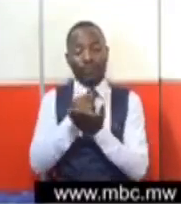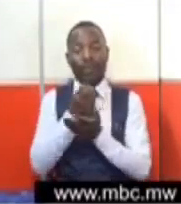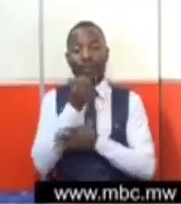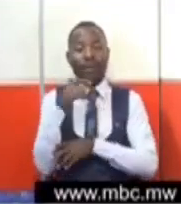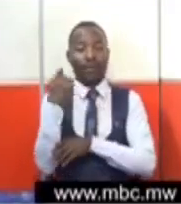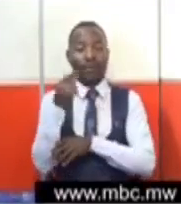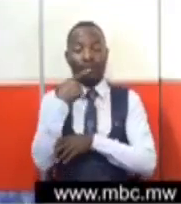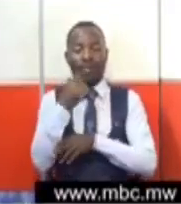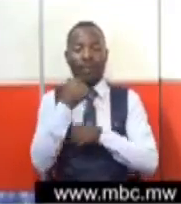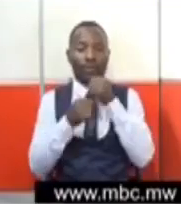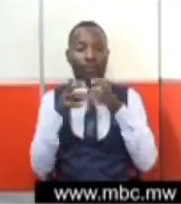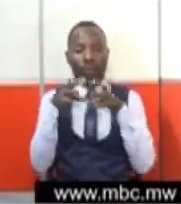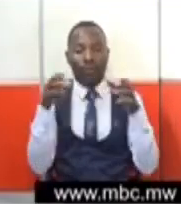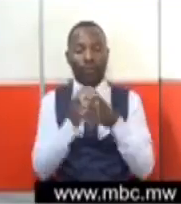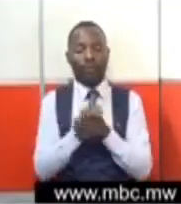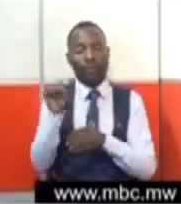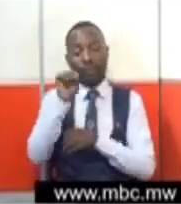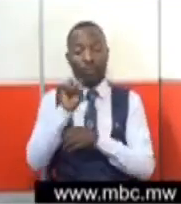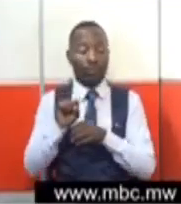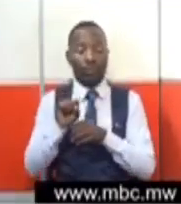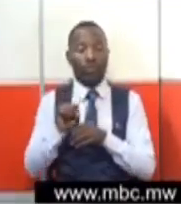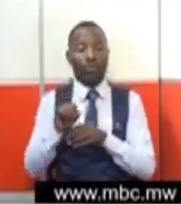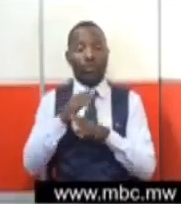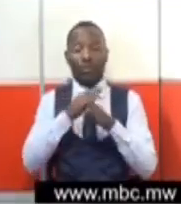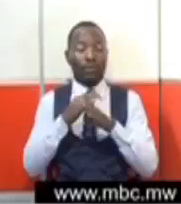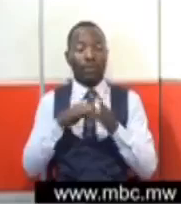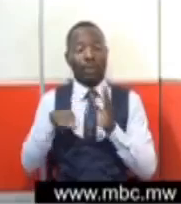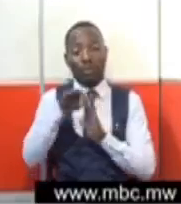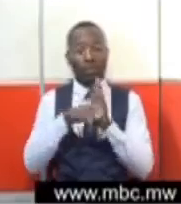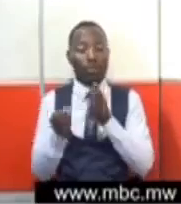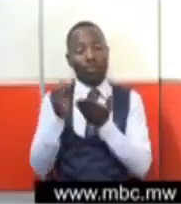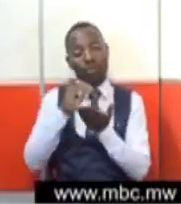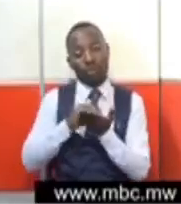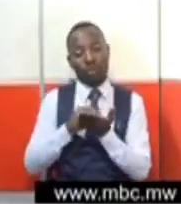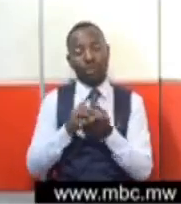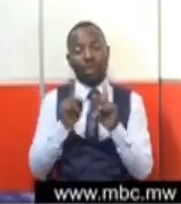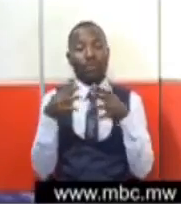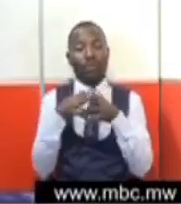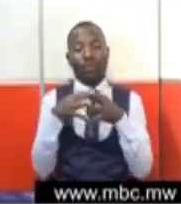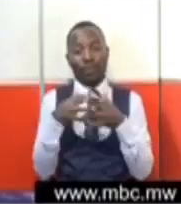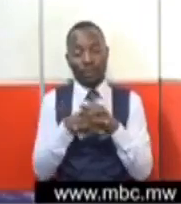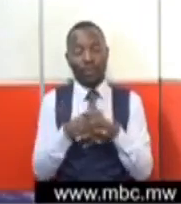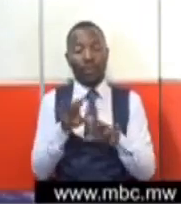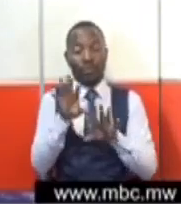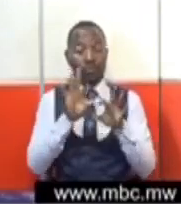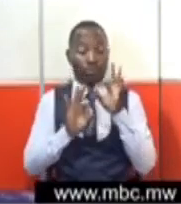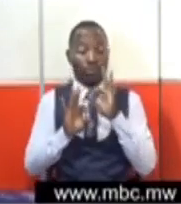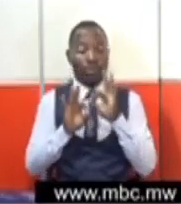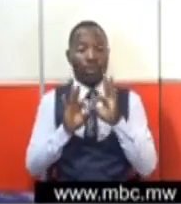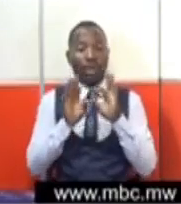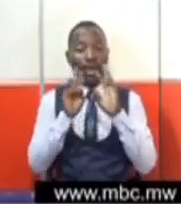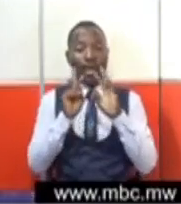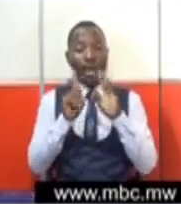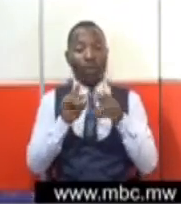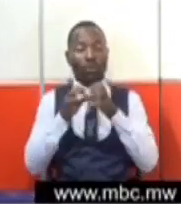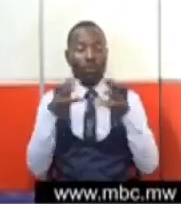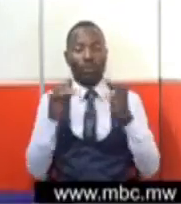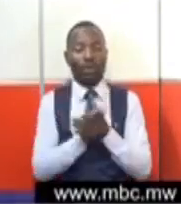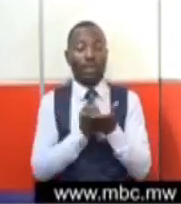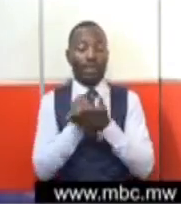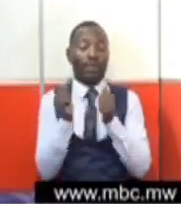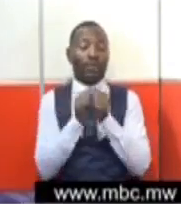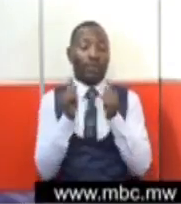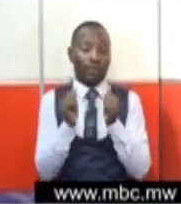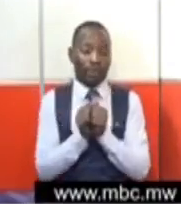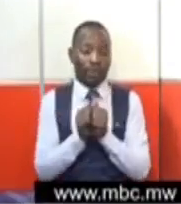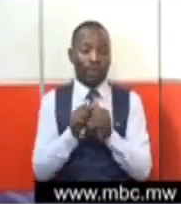Malawi to strengthen its social protection programs by expanding coverage and accurately identifying the needy so as to better respond to